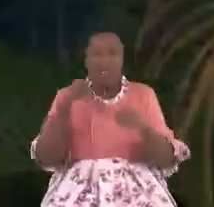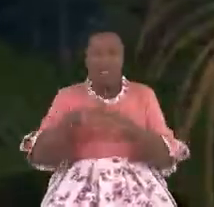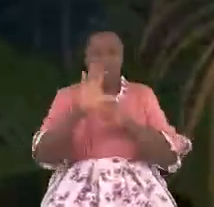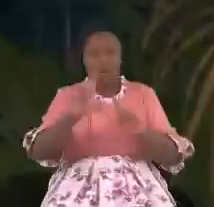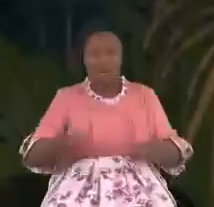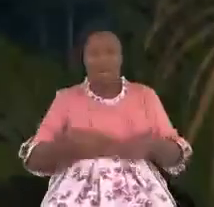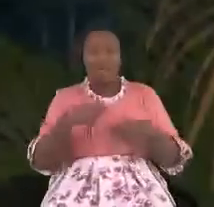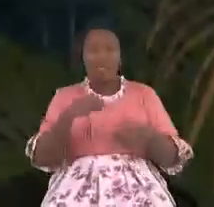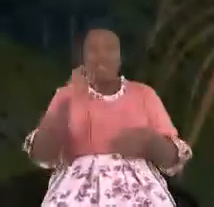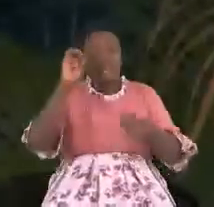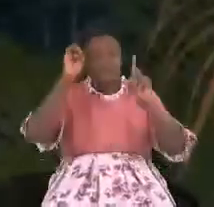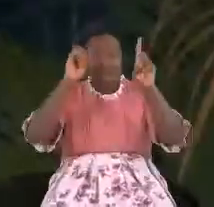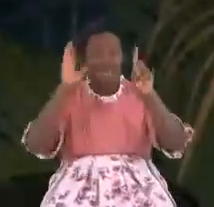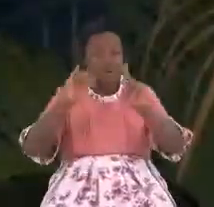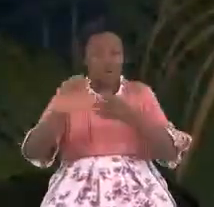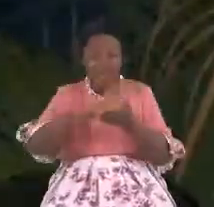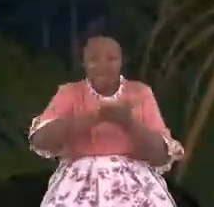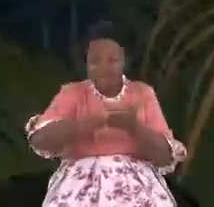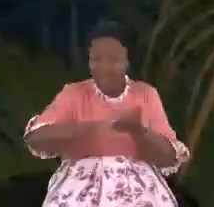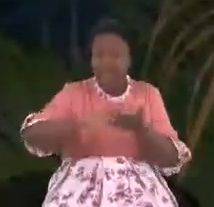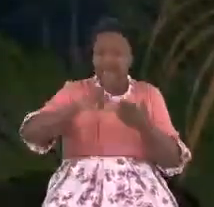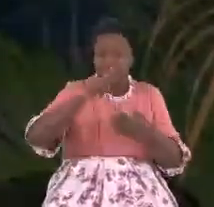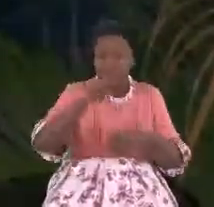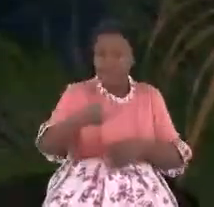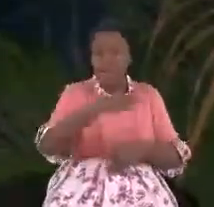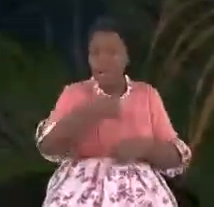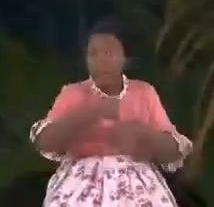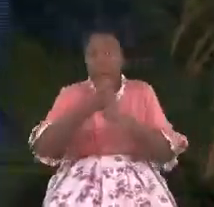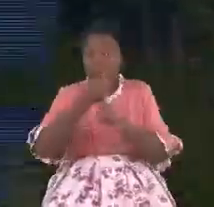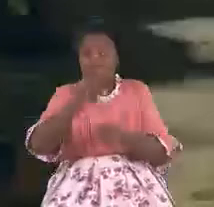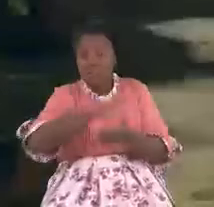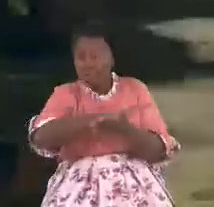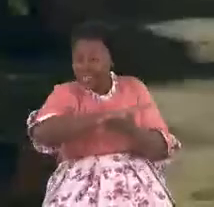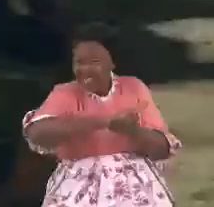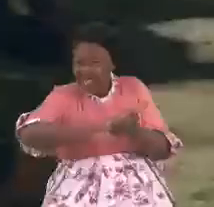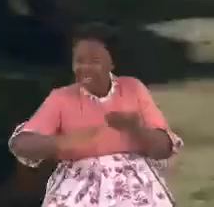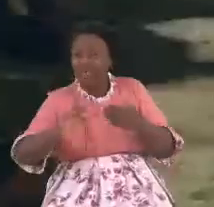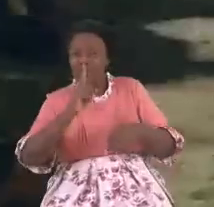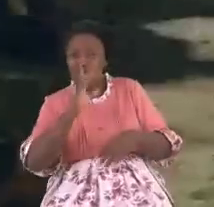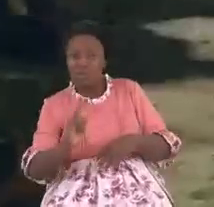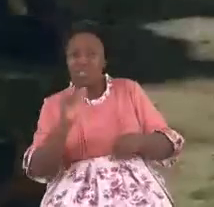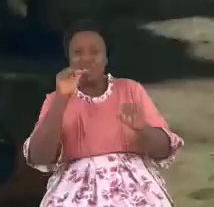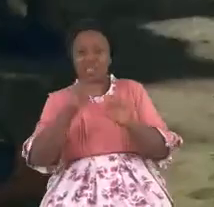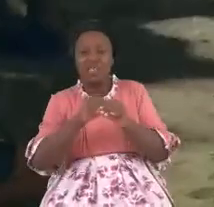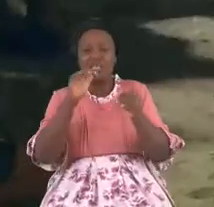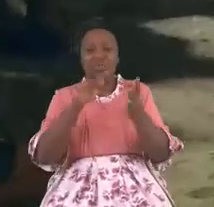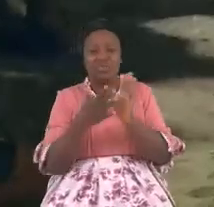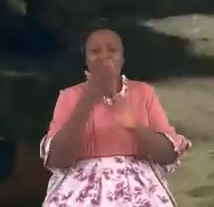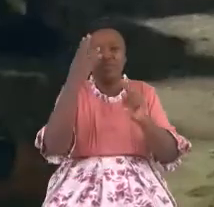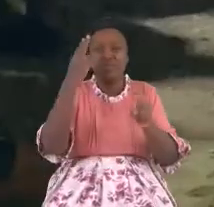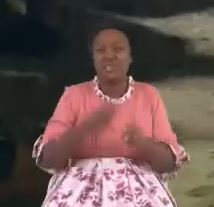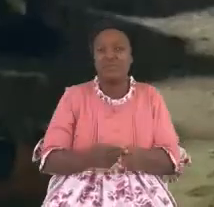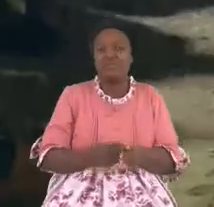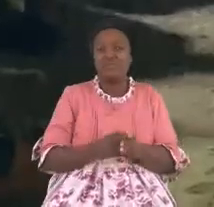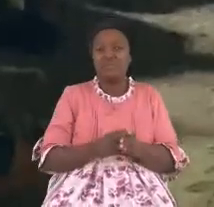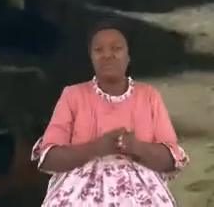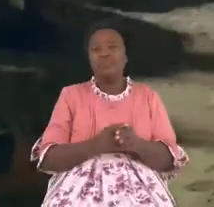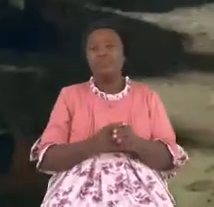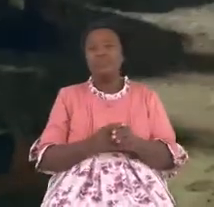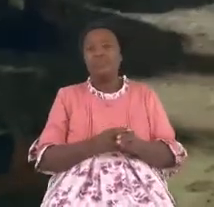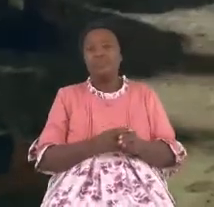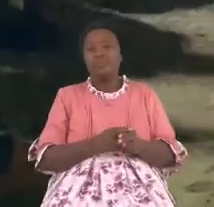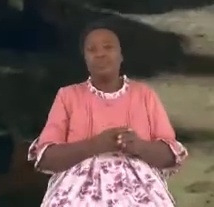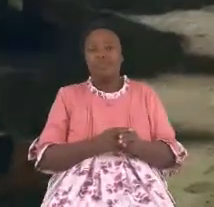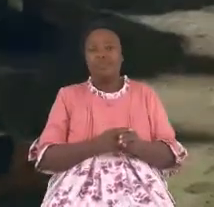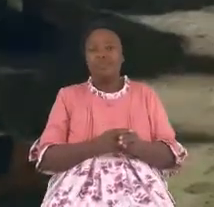will cleanse you and make you clean indeed in Jesus' name.